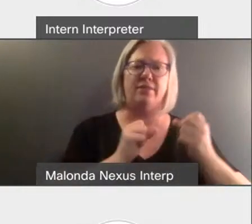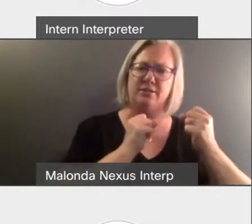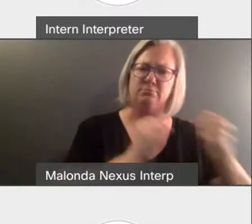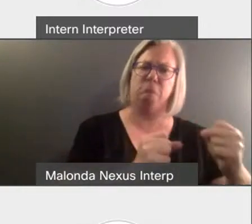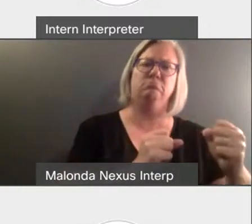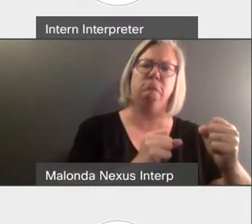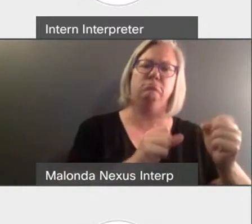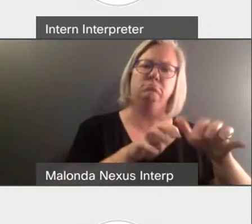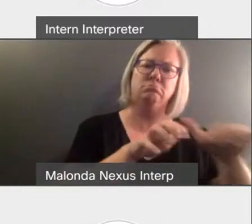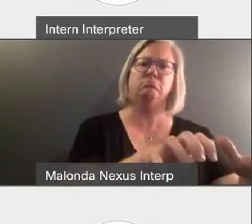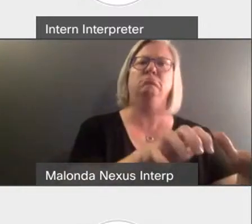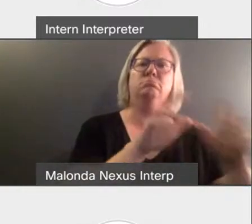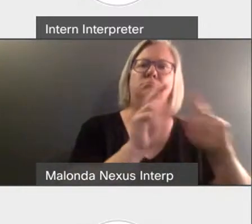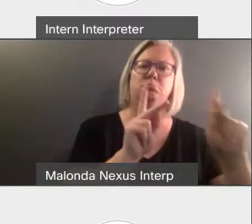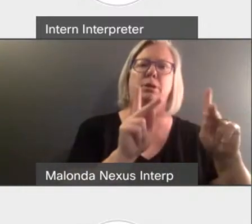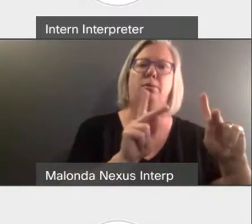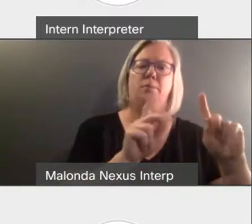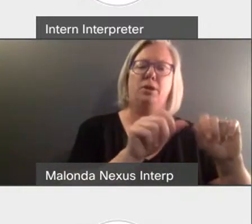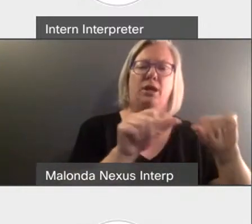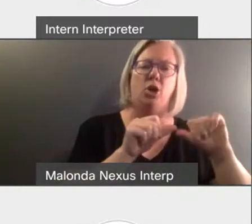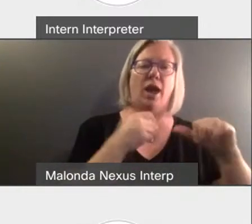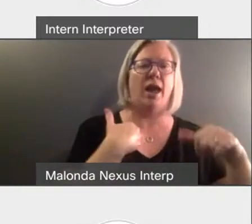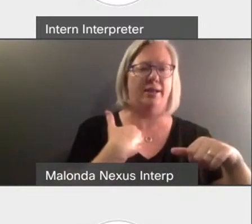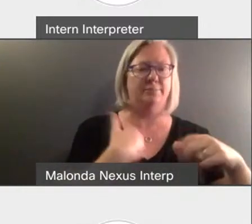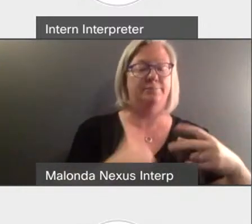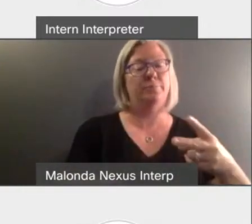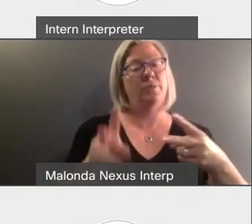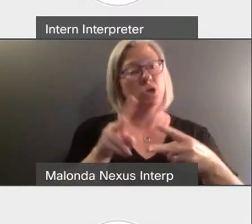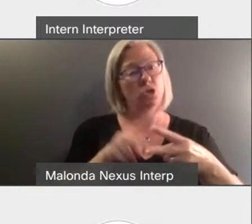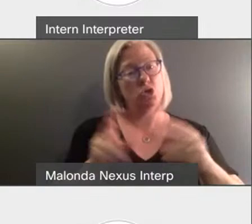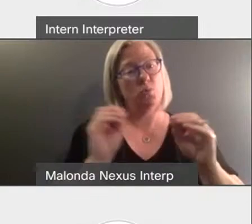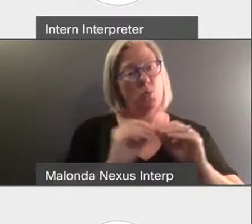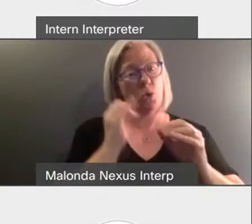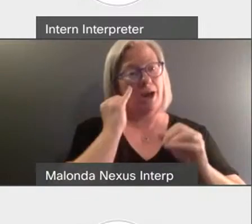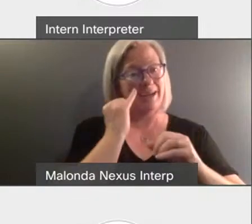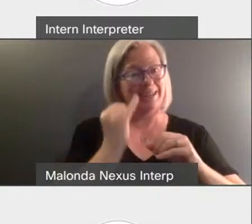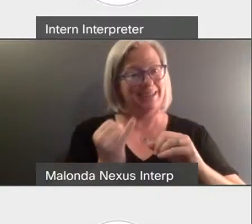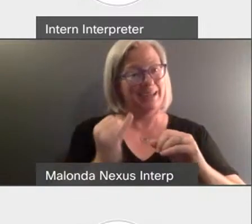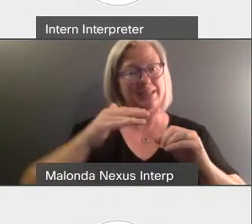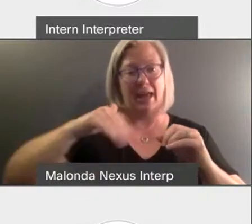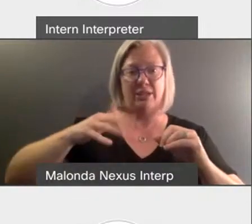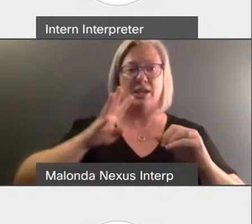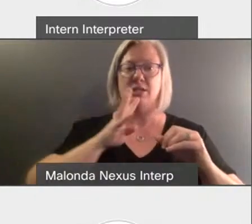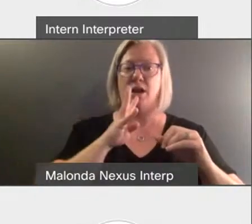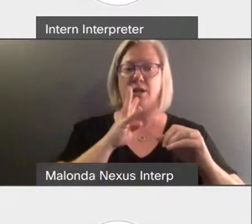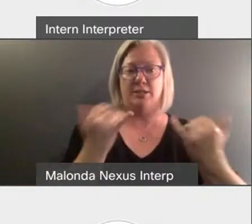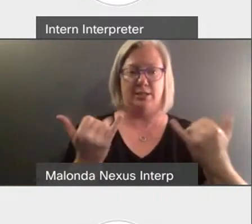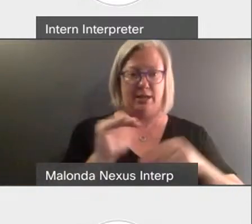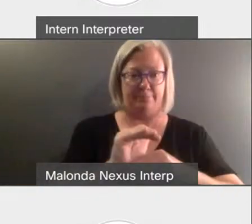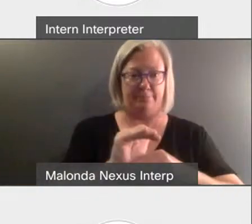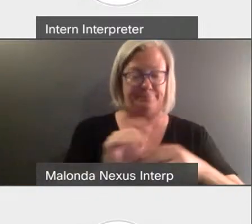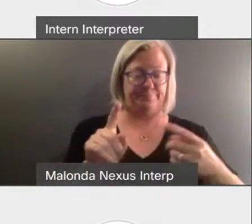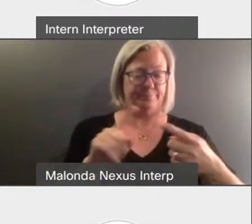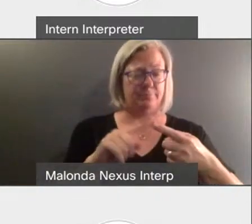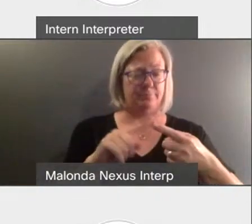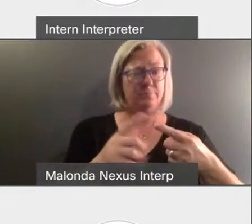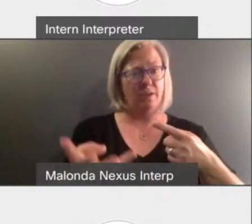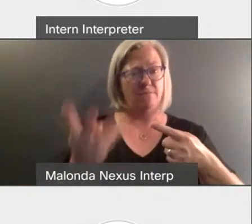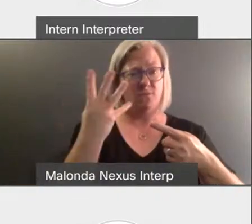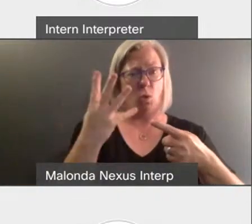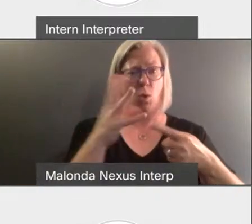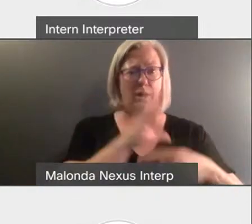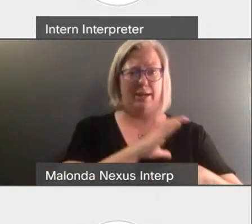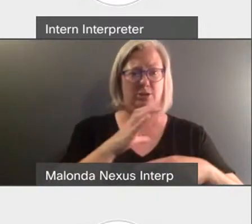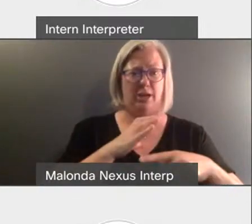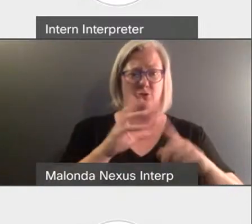populated area has. I've got 2 additional thoughts that we haven't talked about tonight. One is that we have 4 congressional districts of